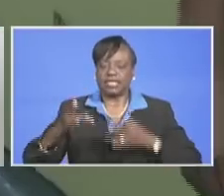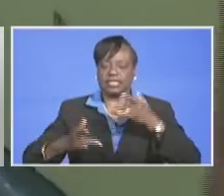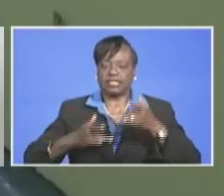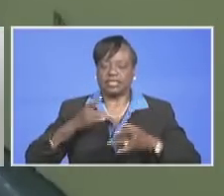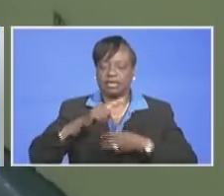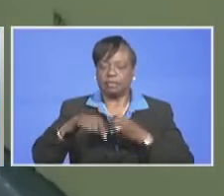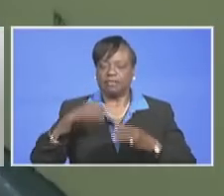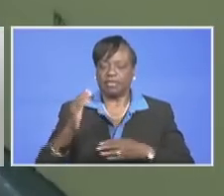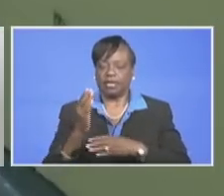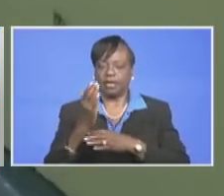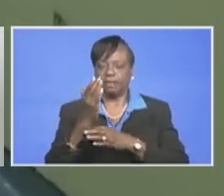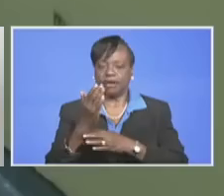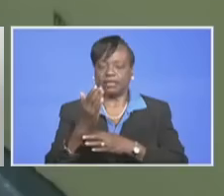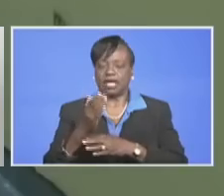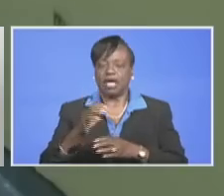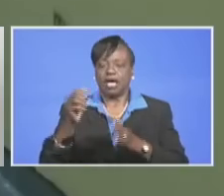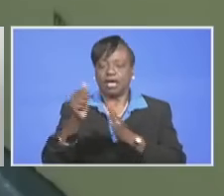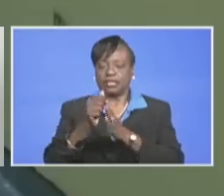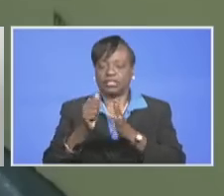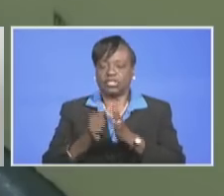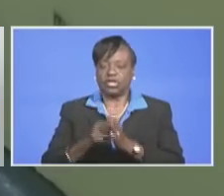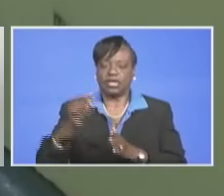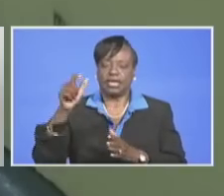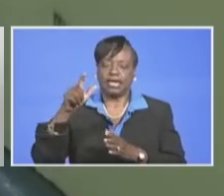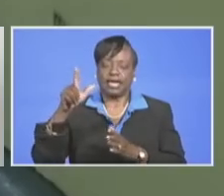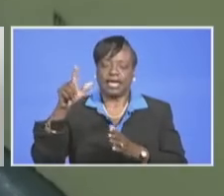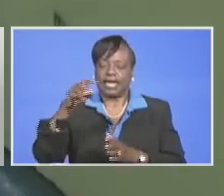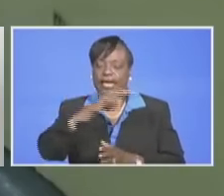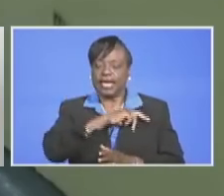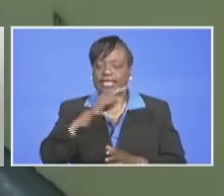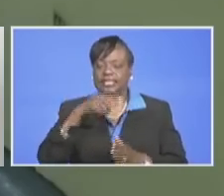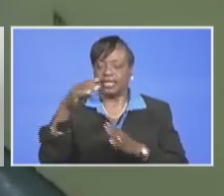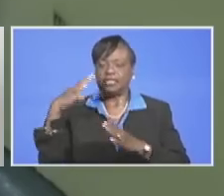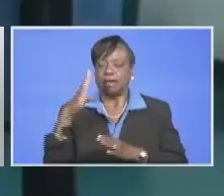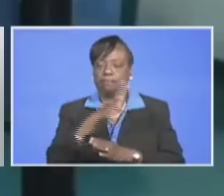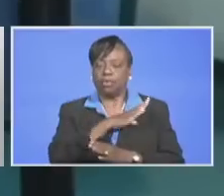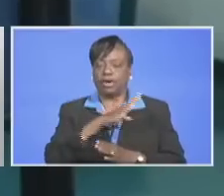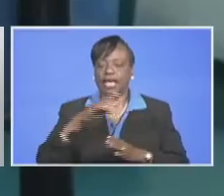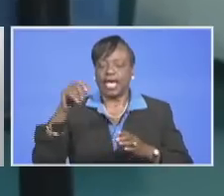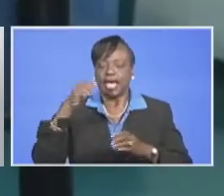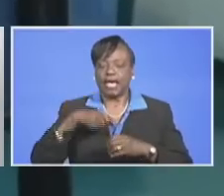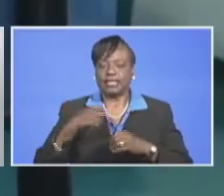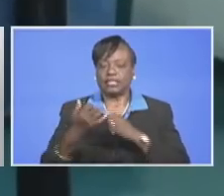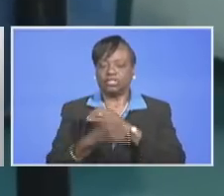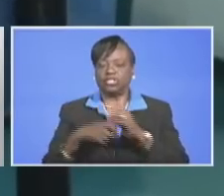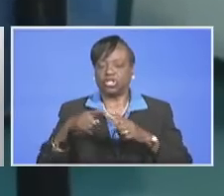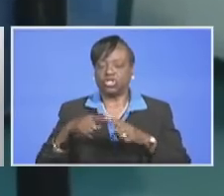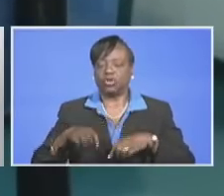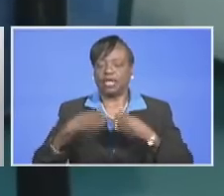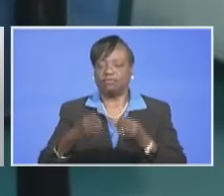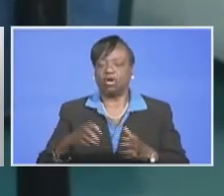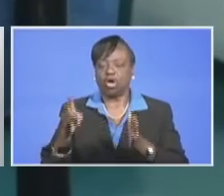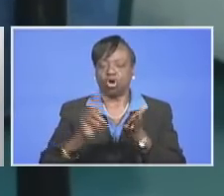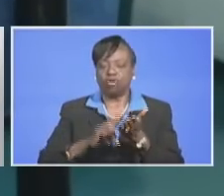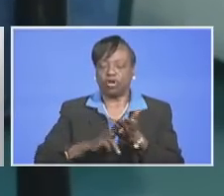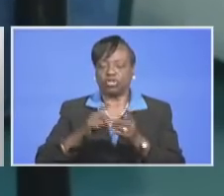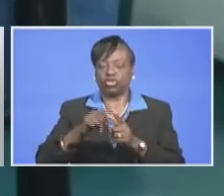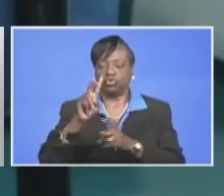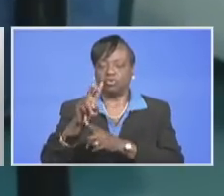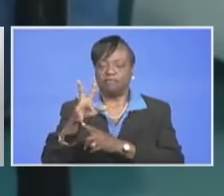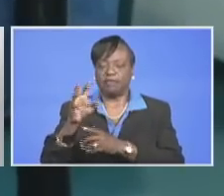impropriety. Attorney Knight also told the court that the board had a jurisdiction to award a contract of $250,000 and